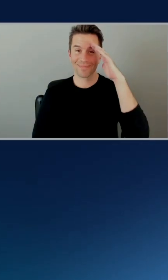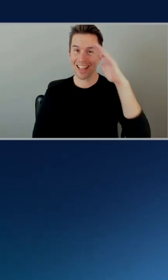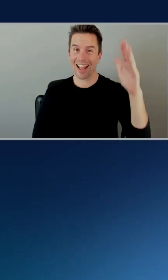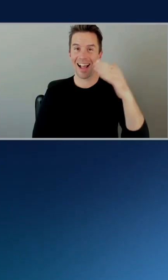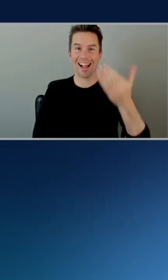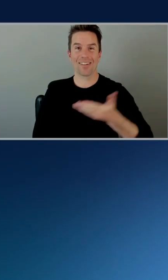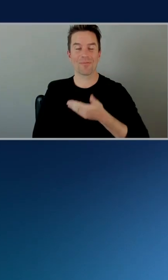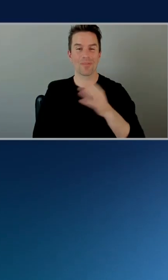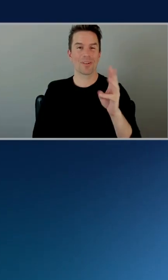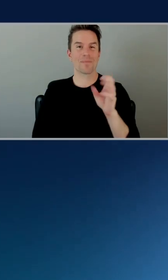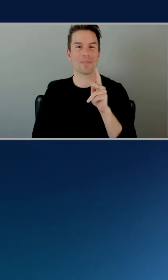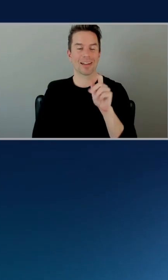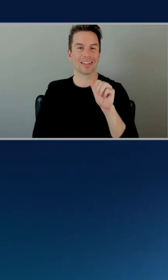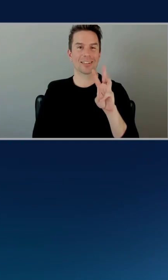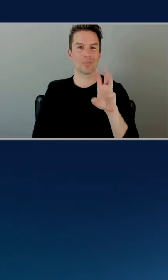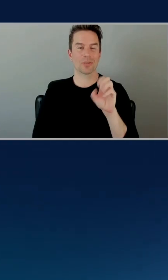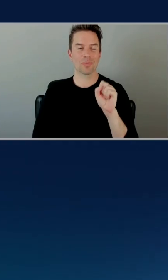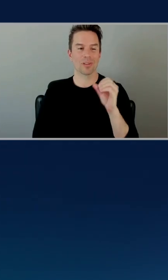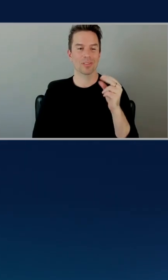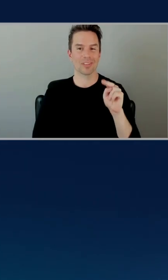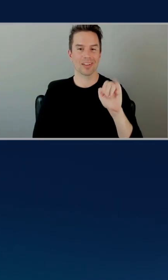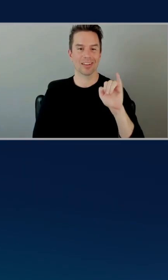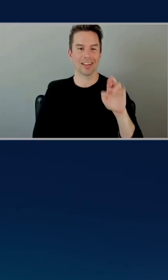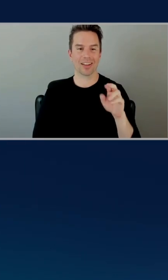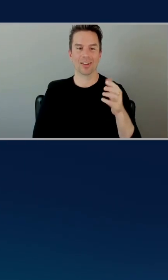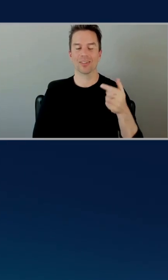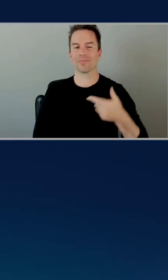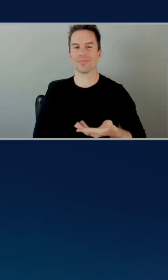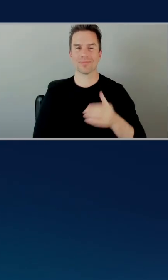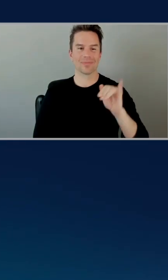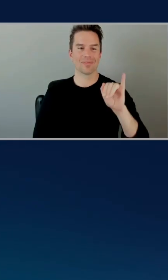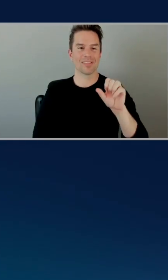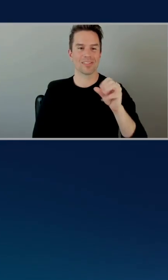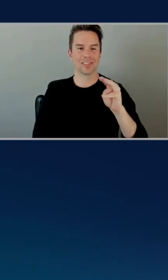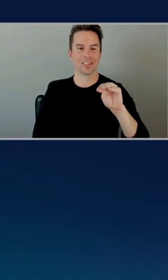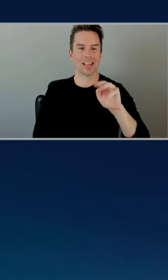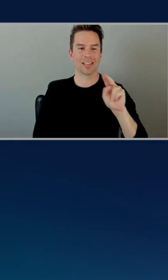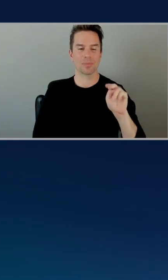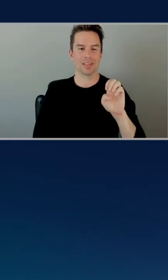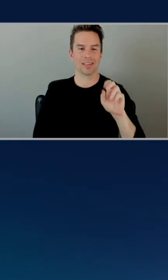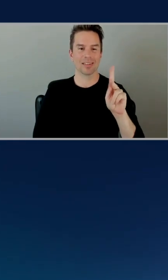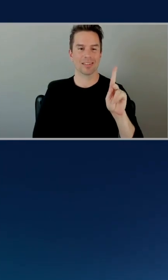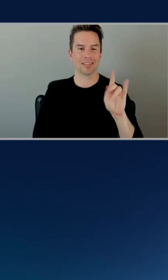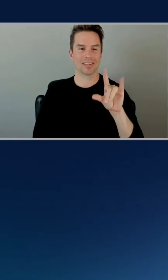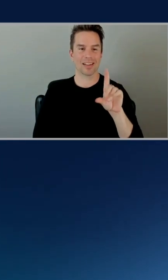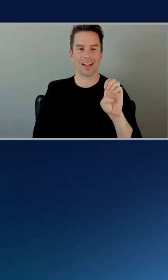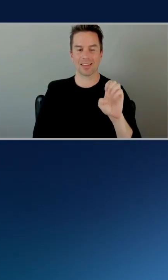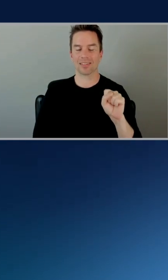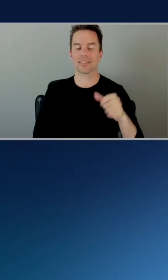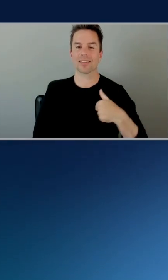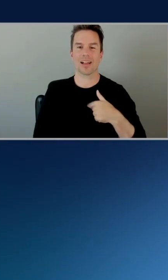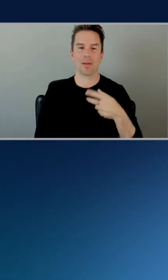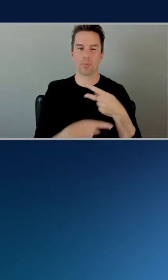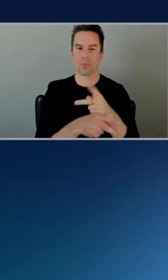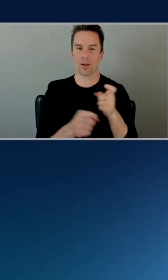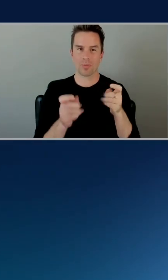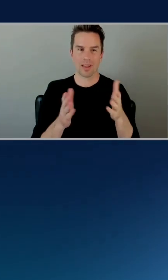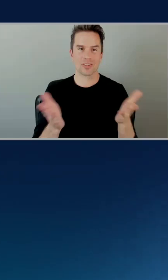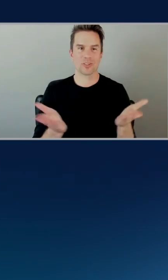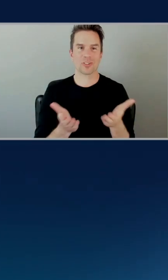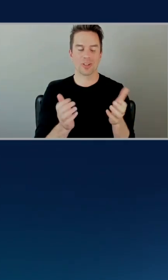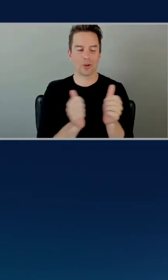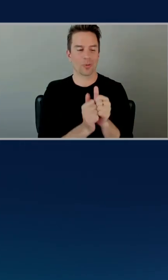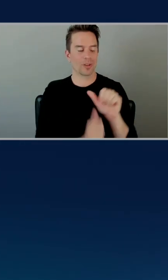AWS OnAir. I am Jasmine Kiles. I'm a manager of product management here at AWS, and I'm joined by my co-host, AM. Hey, I'm